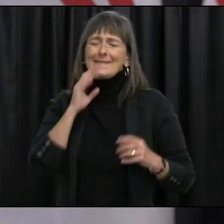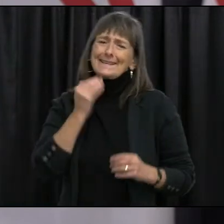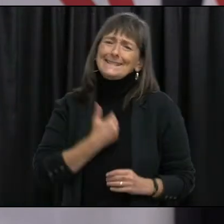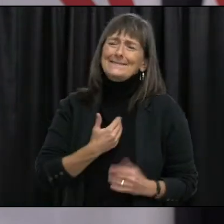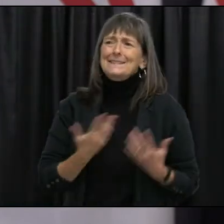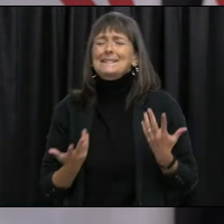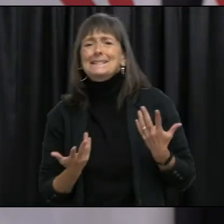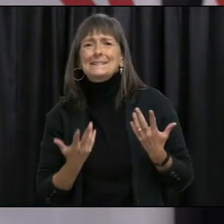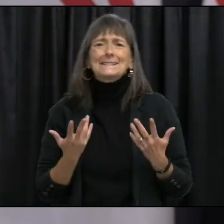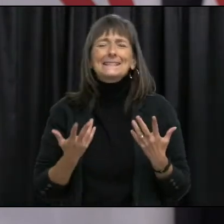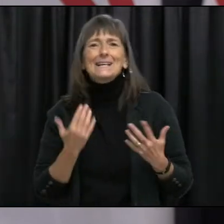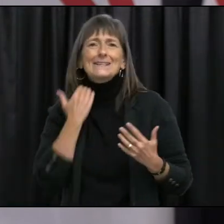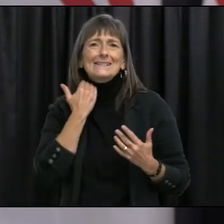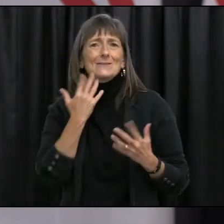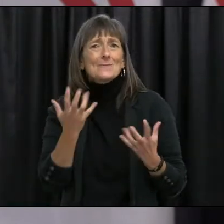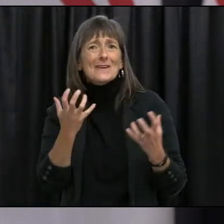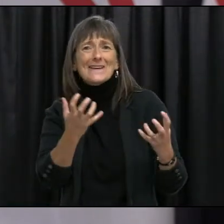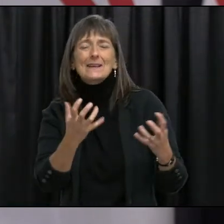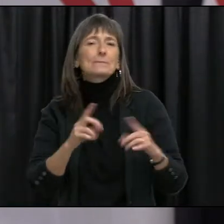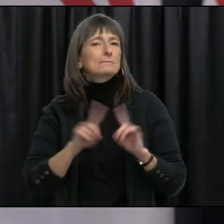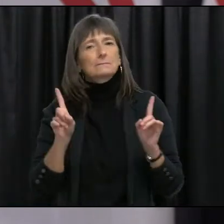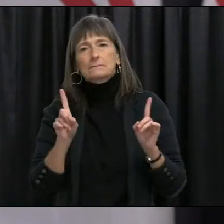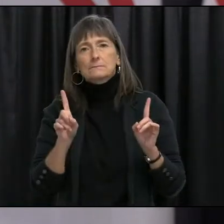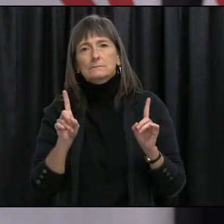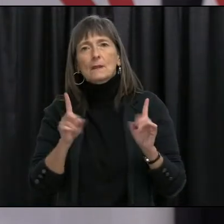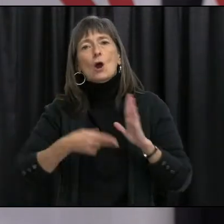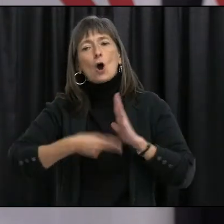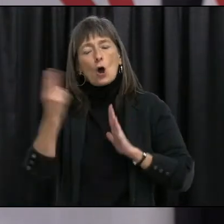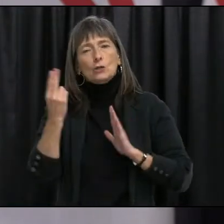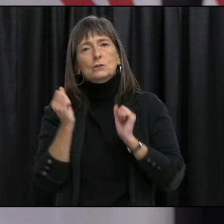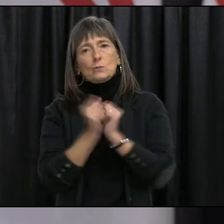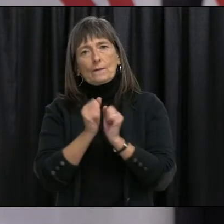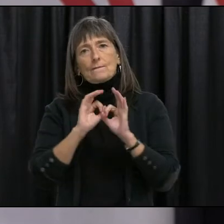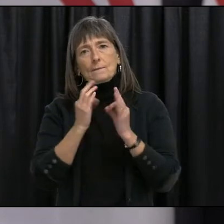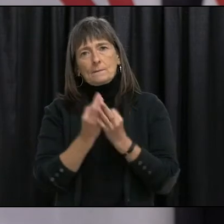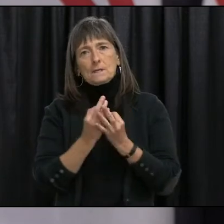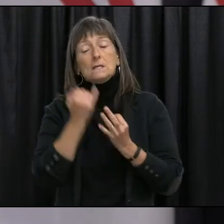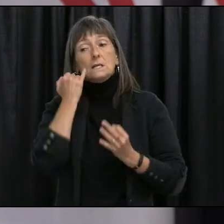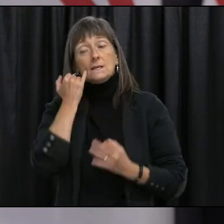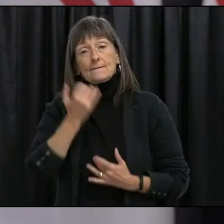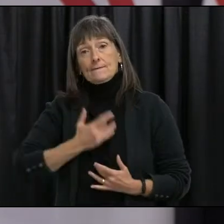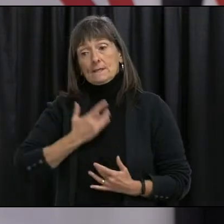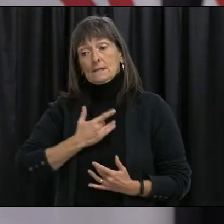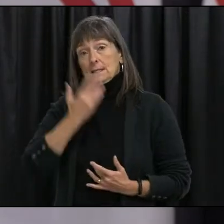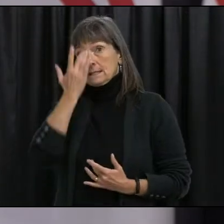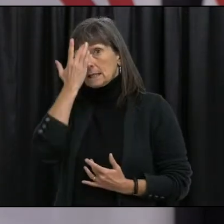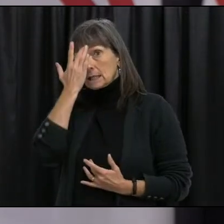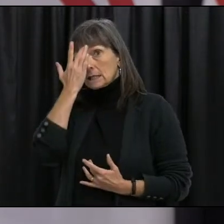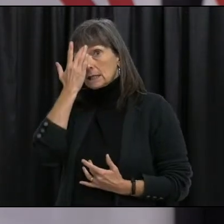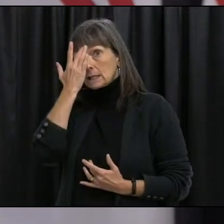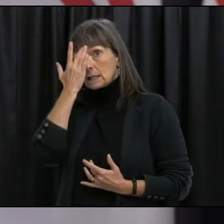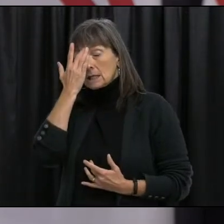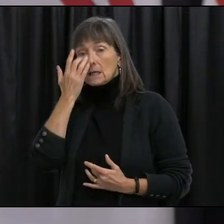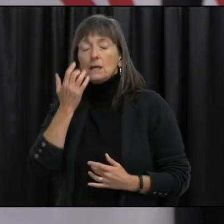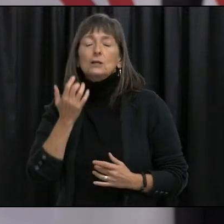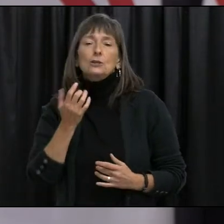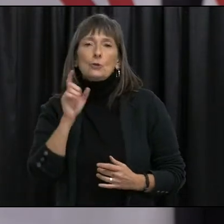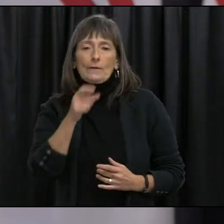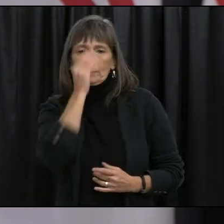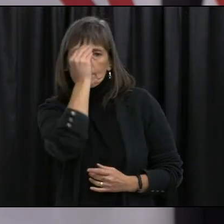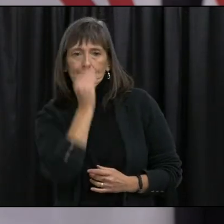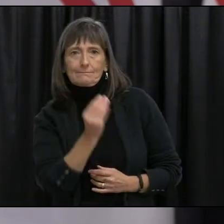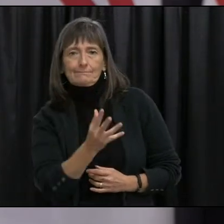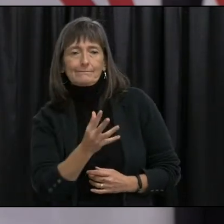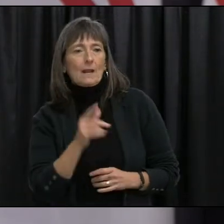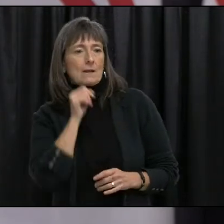at the weekend. But the facts of the case are, in those circumstances, going or hosting an event